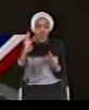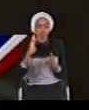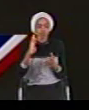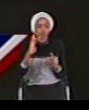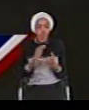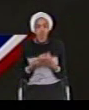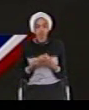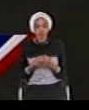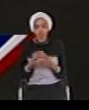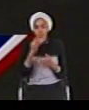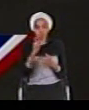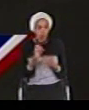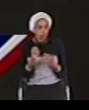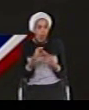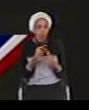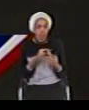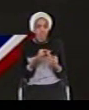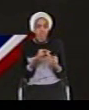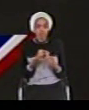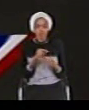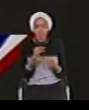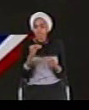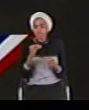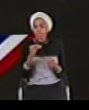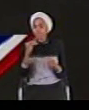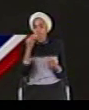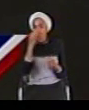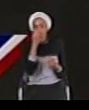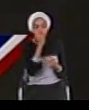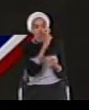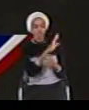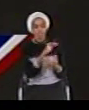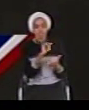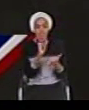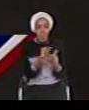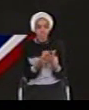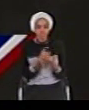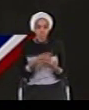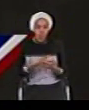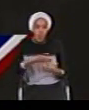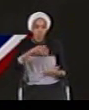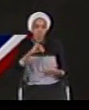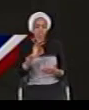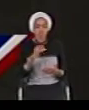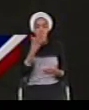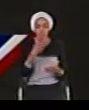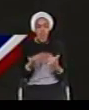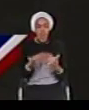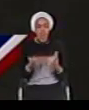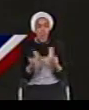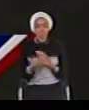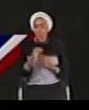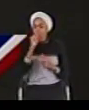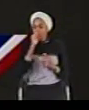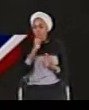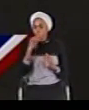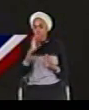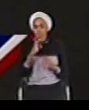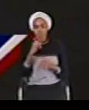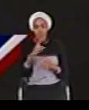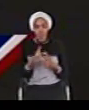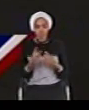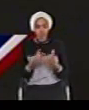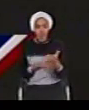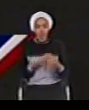Or despisest thou the riches of his goodness and forbearance and longsuffering, not